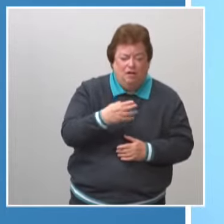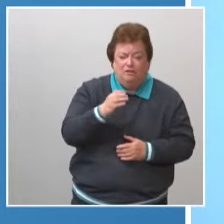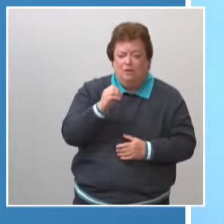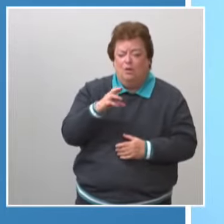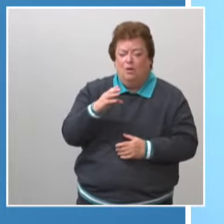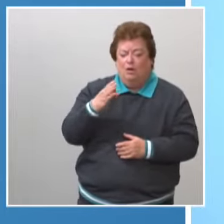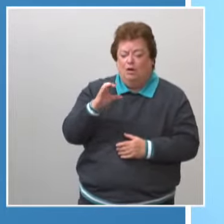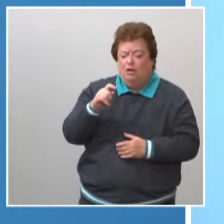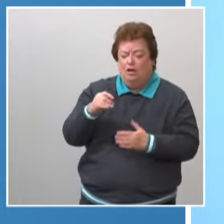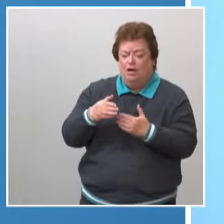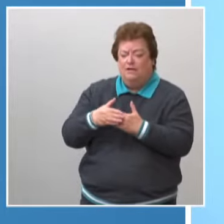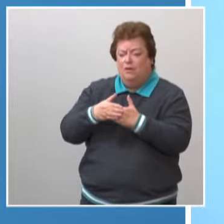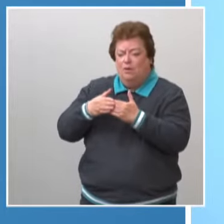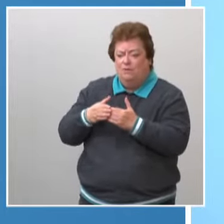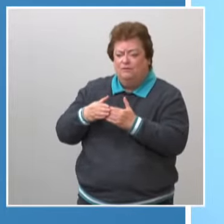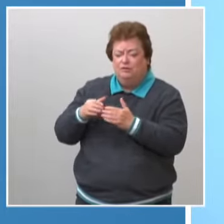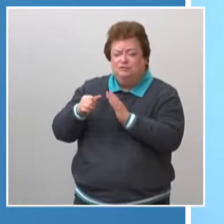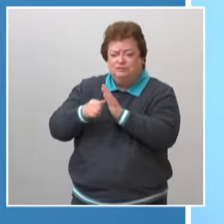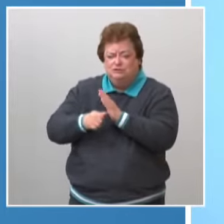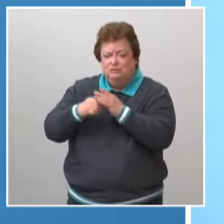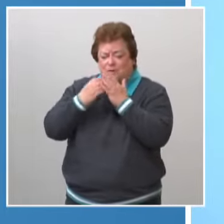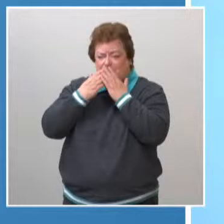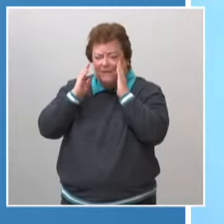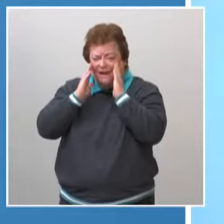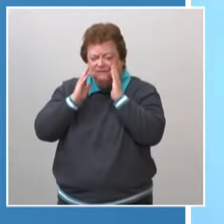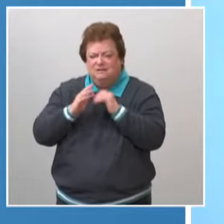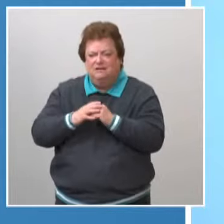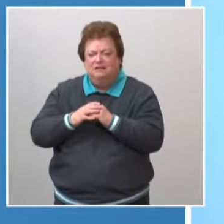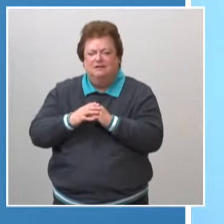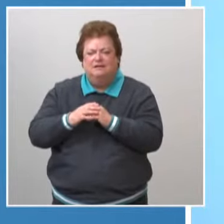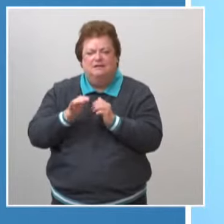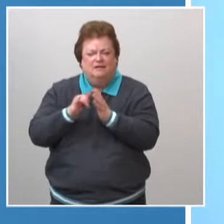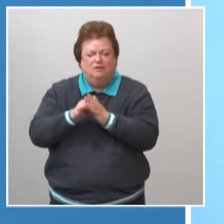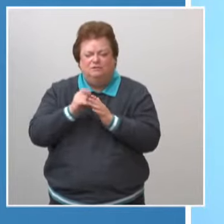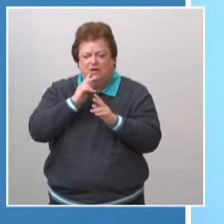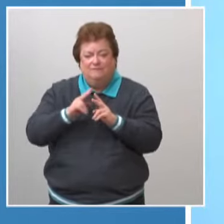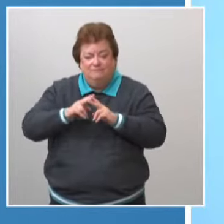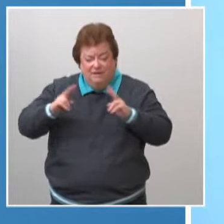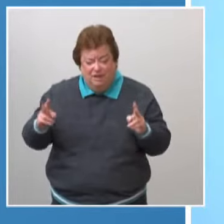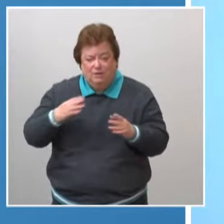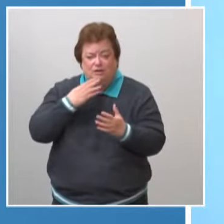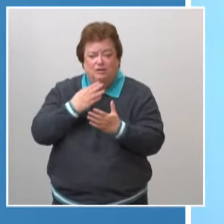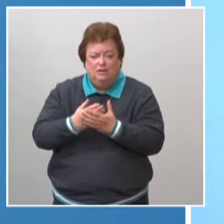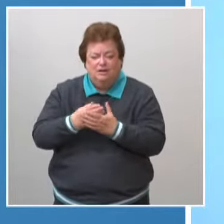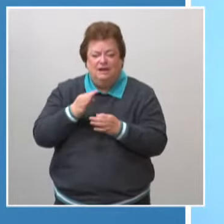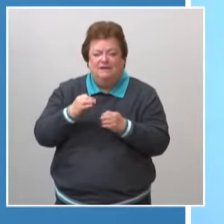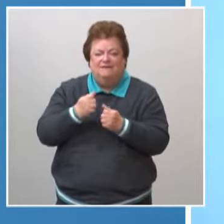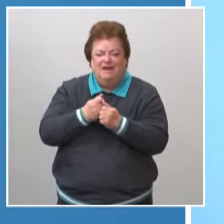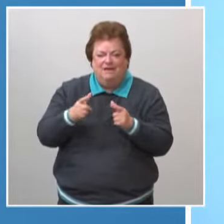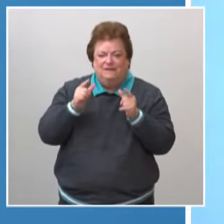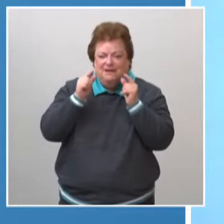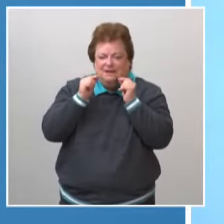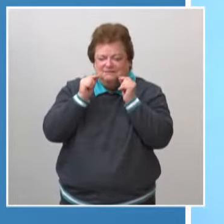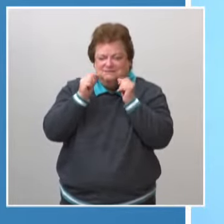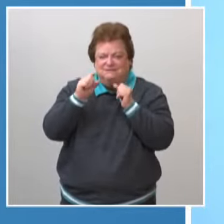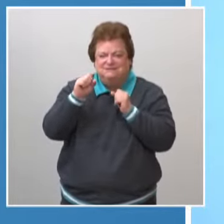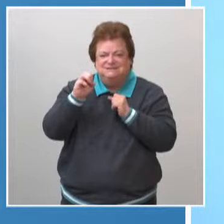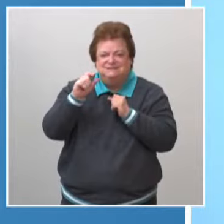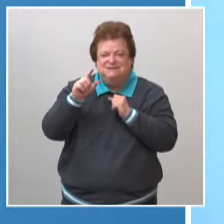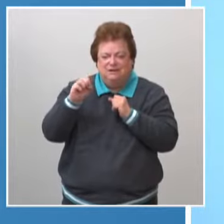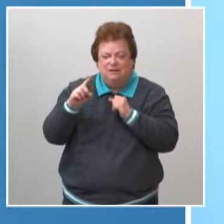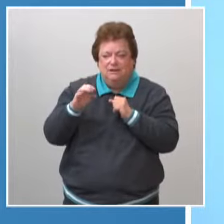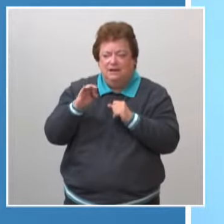cloth mask over a surgical mask, those are incredibly good as long as we're getting everything sealed. Of course, if you